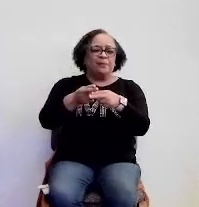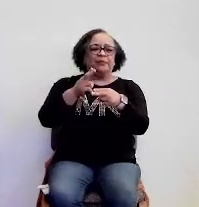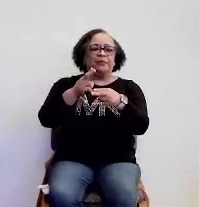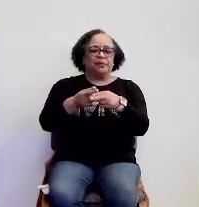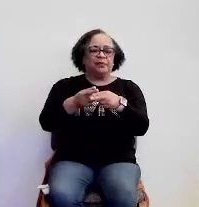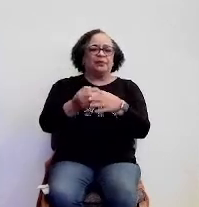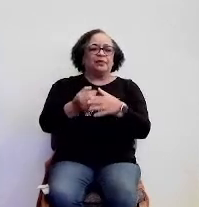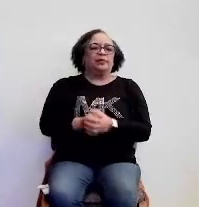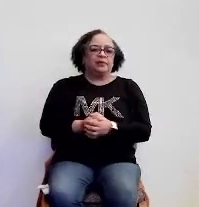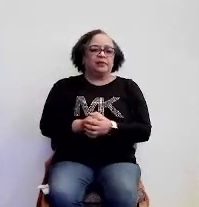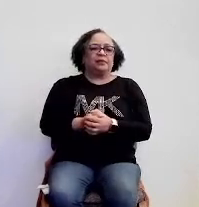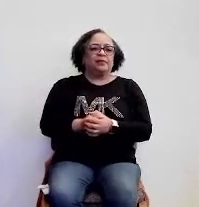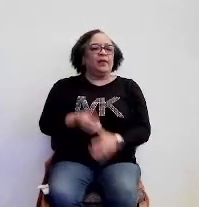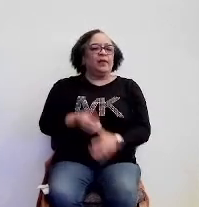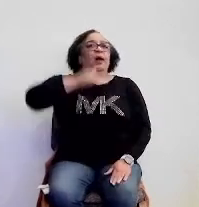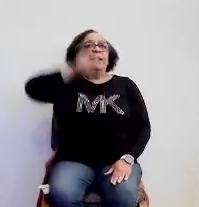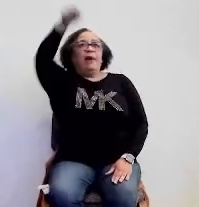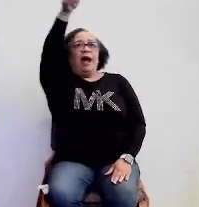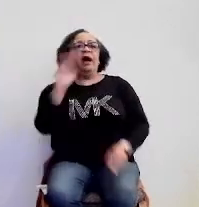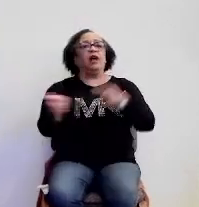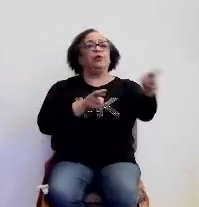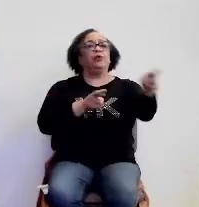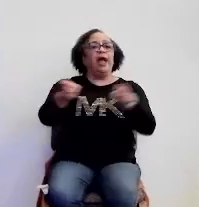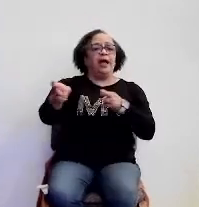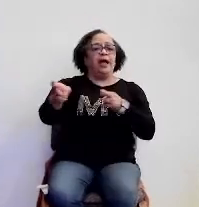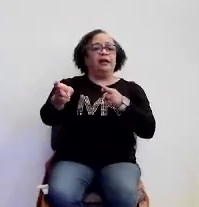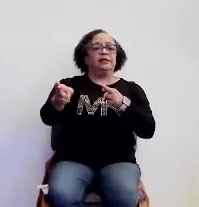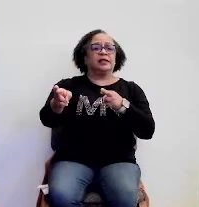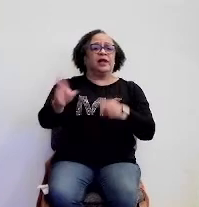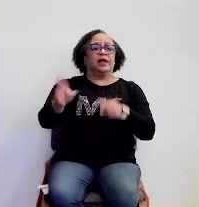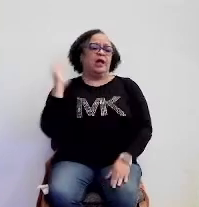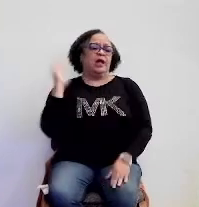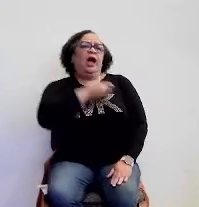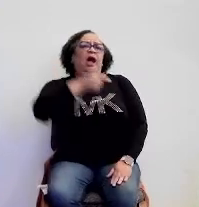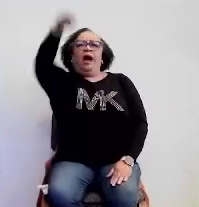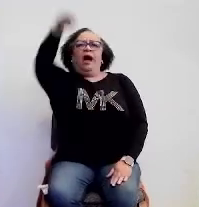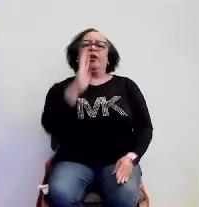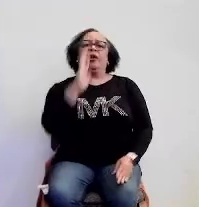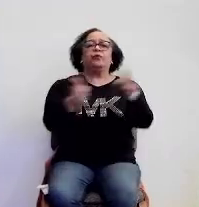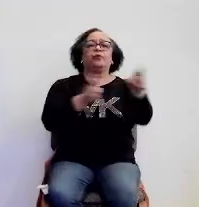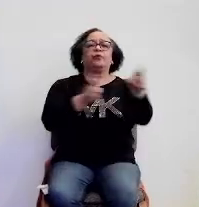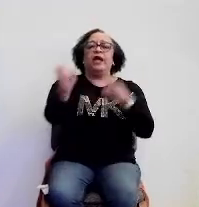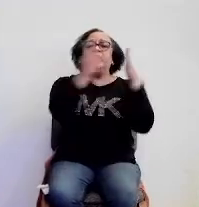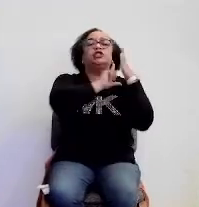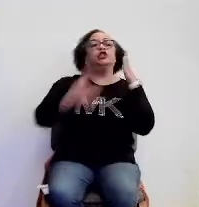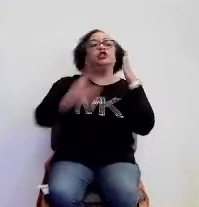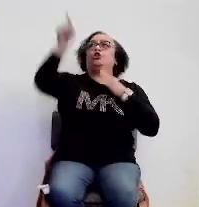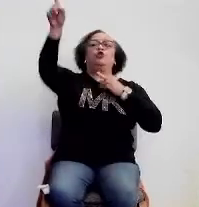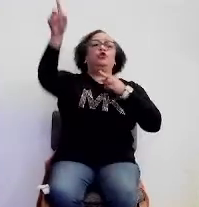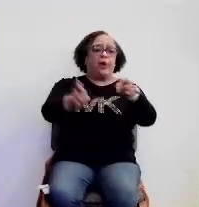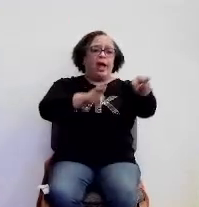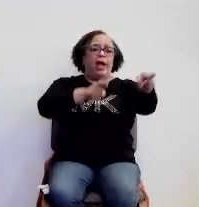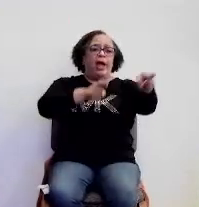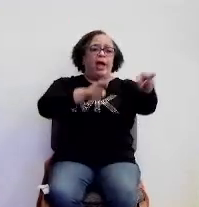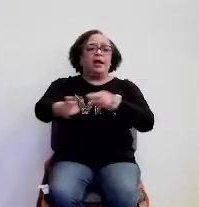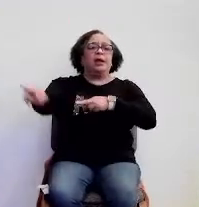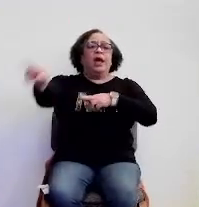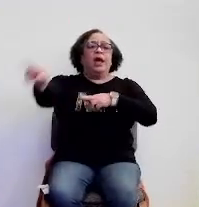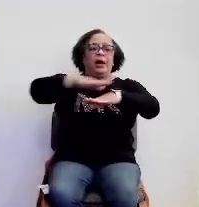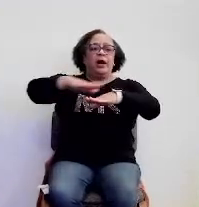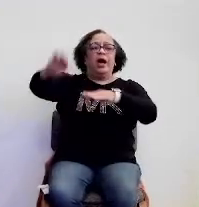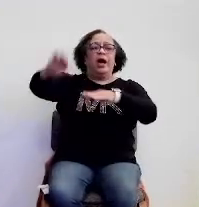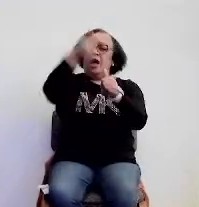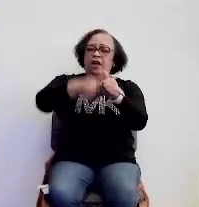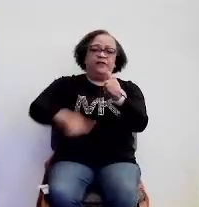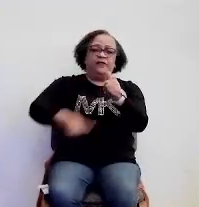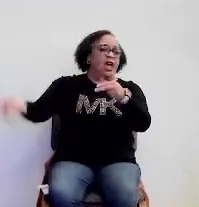every name. My God reigns. My God reigns. Our God reigns. My God reigns. Lord, you